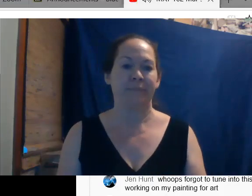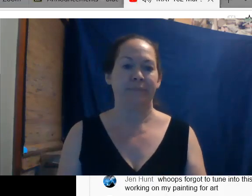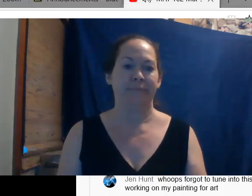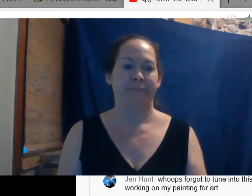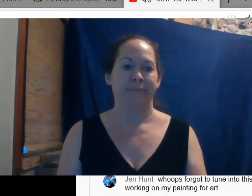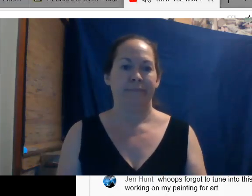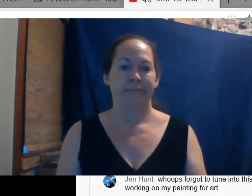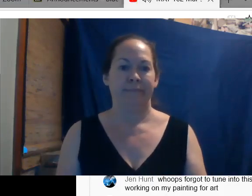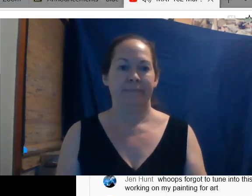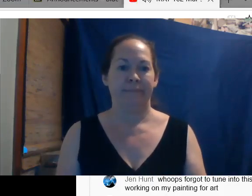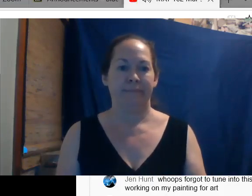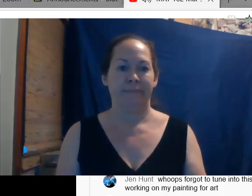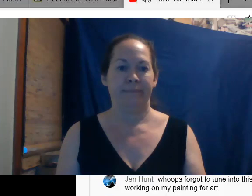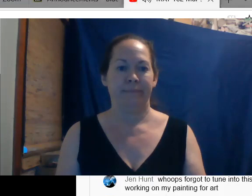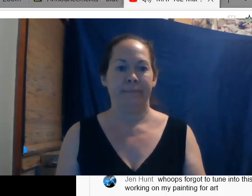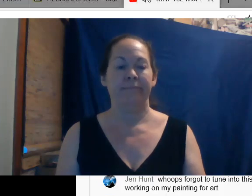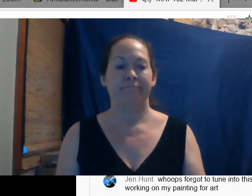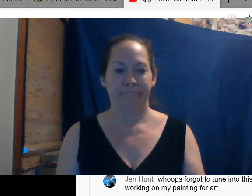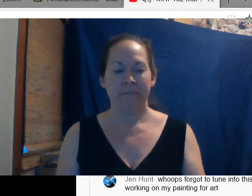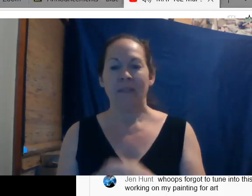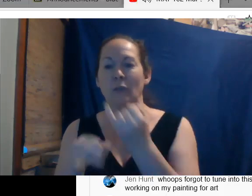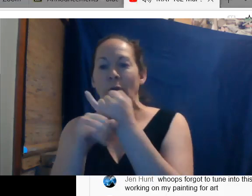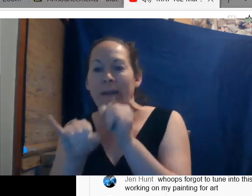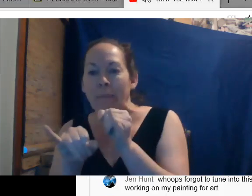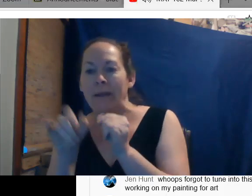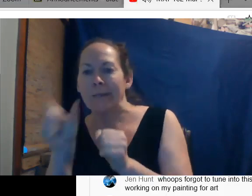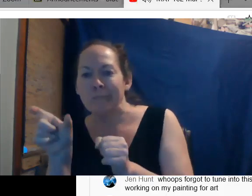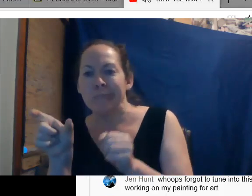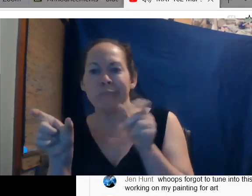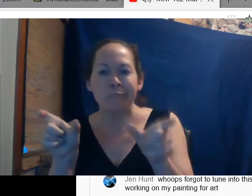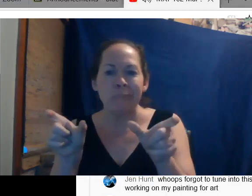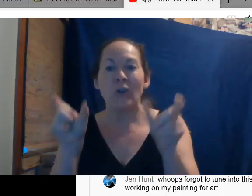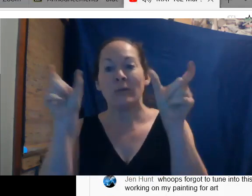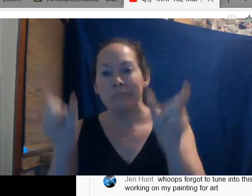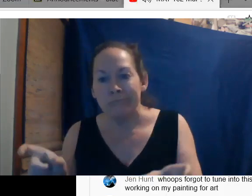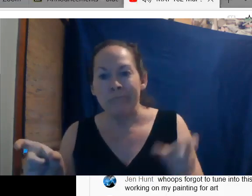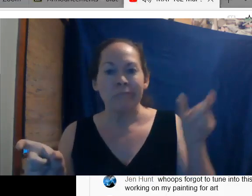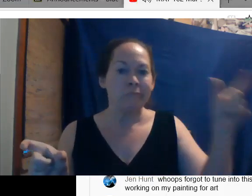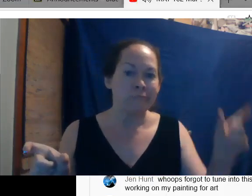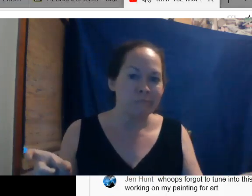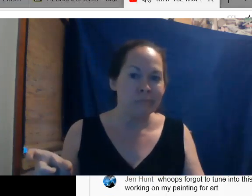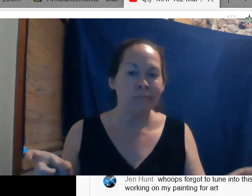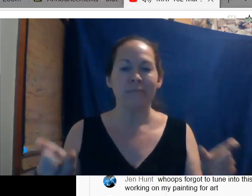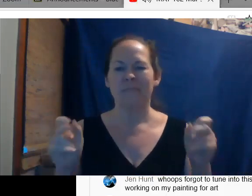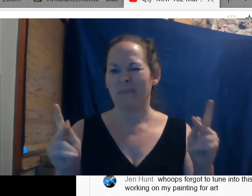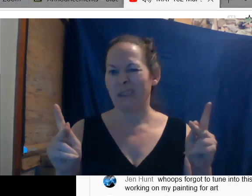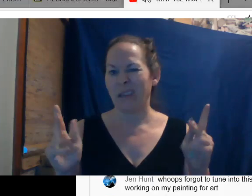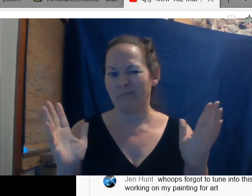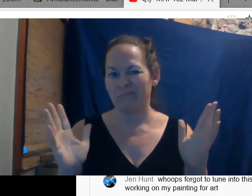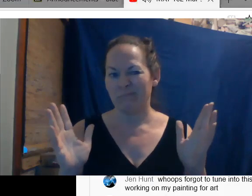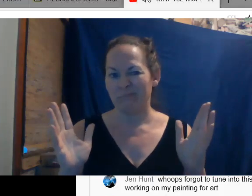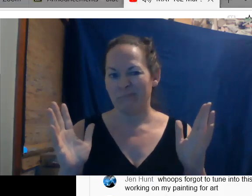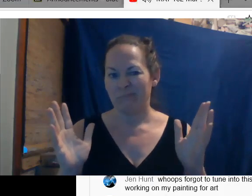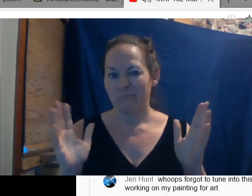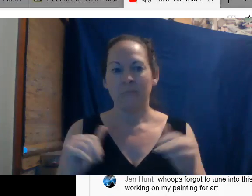Or the same as independent beings, I guess would be the better way of talking about it. So